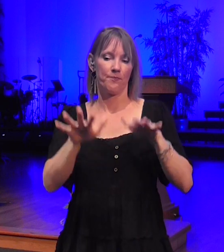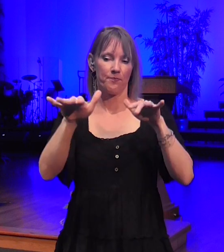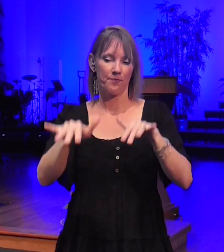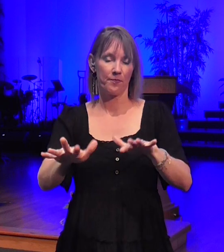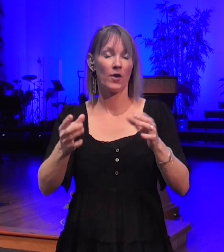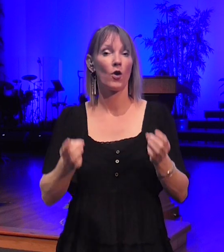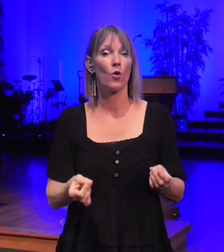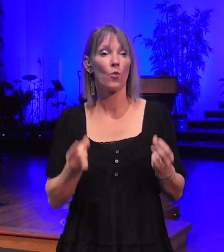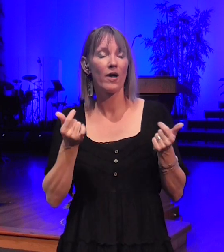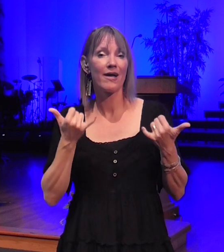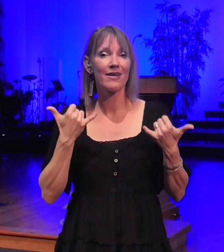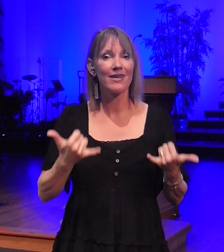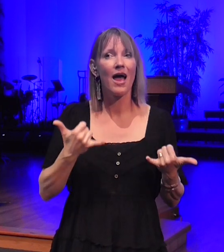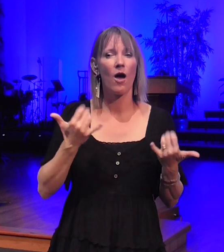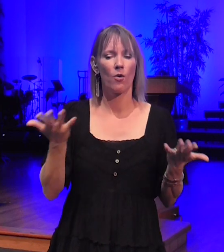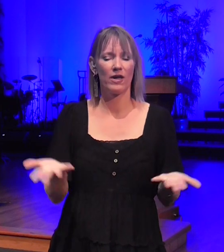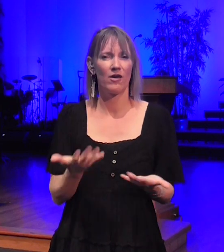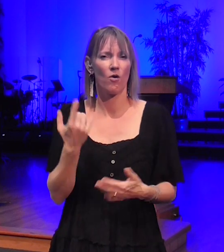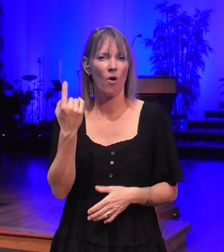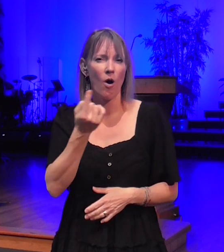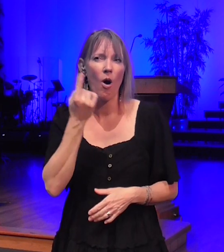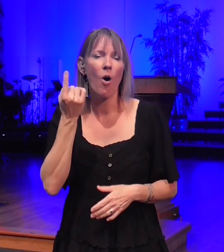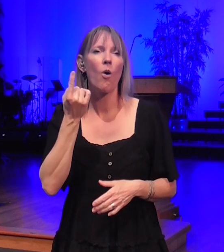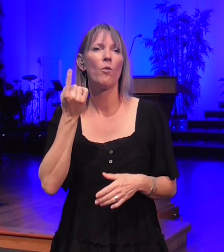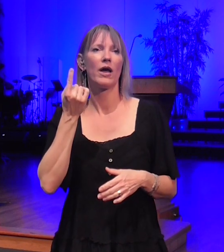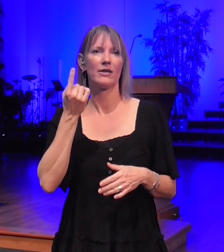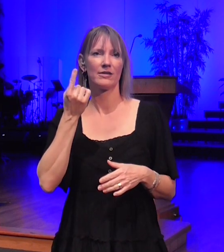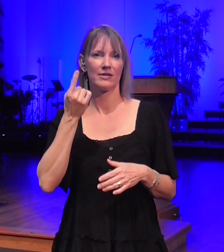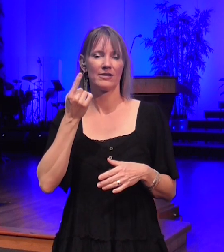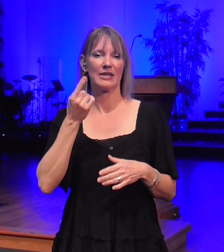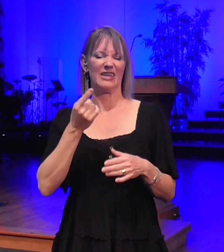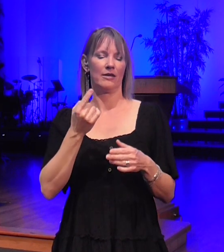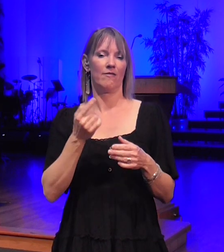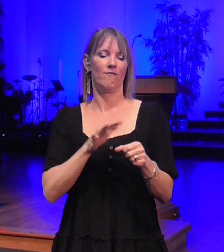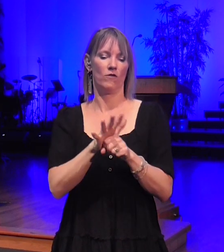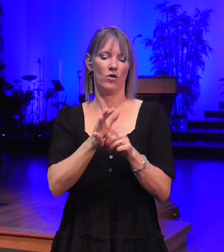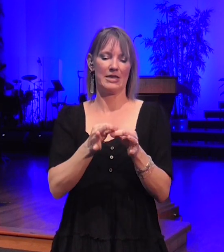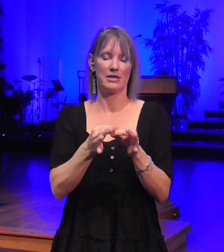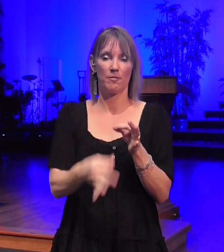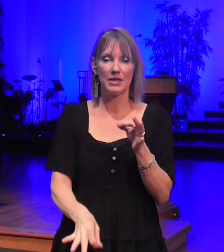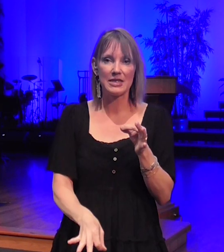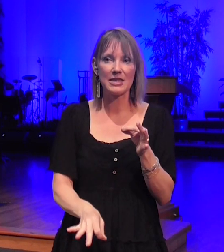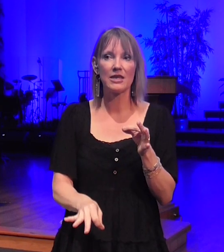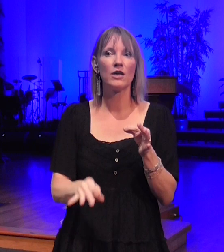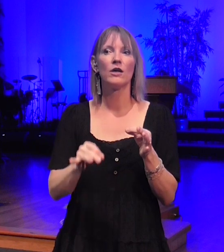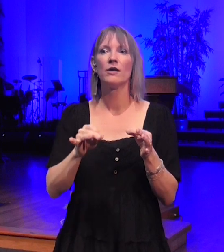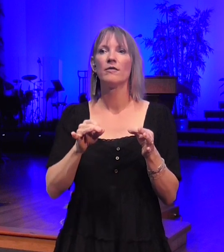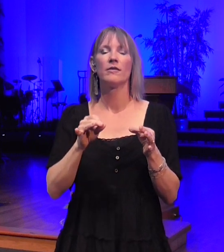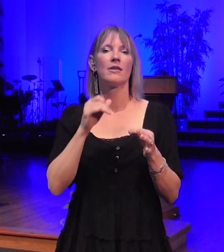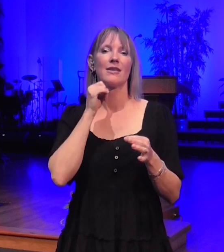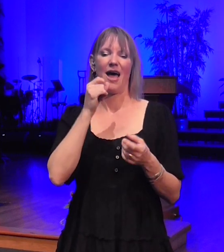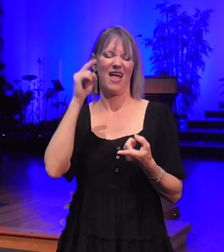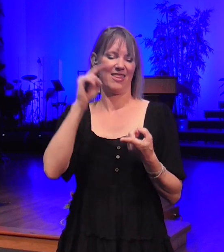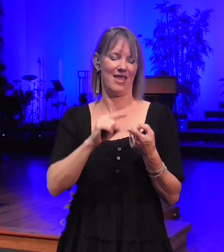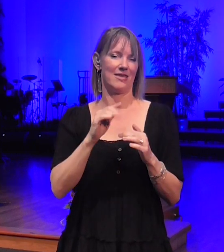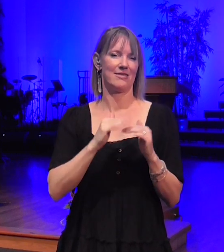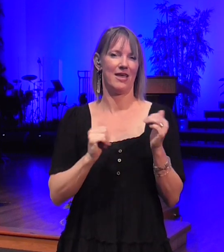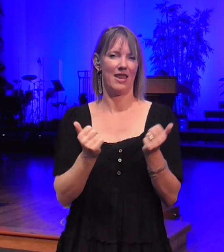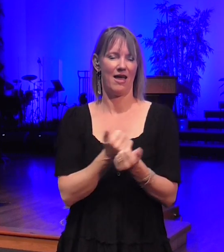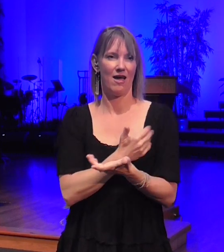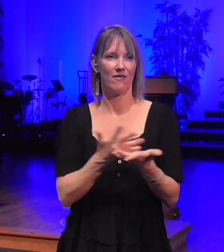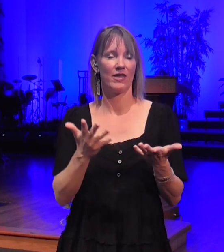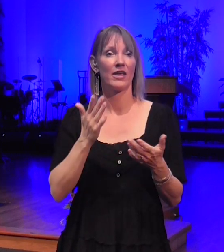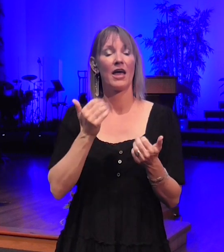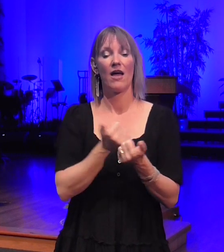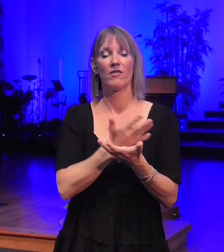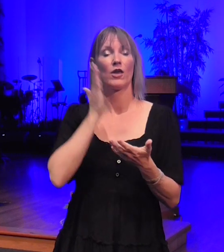now, always, a condition of complete simplicity, costing not less than everything. And all shall be well, and all